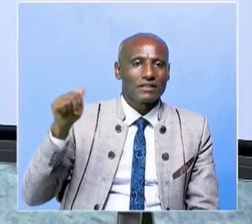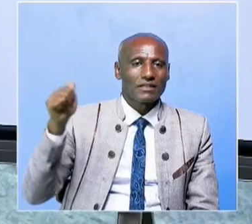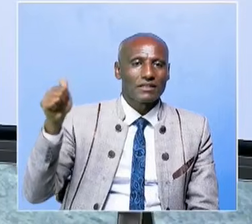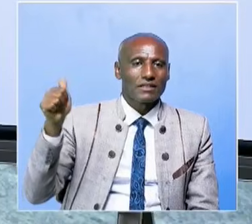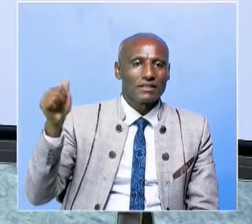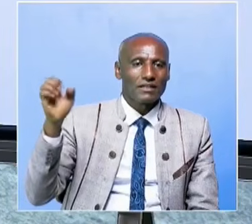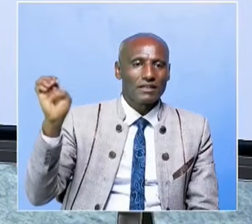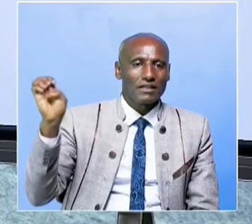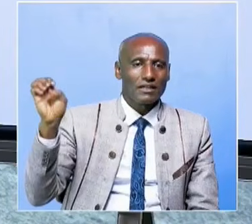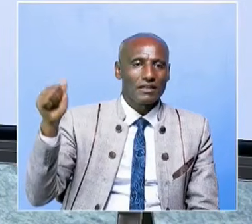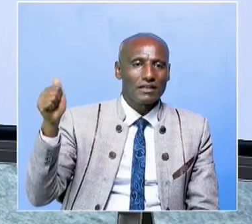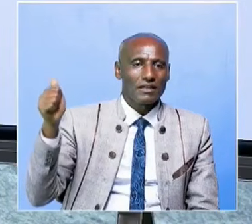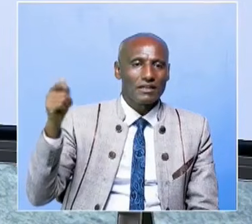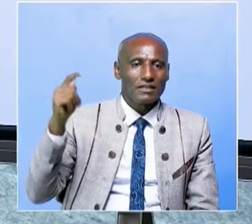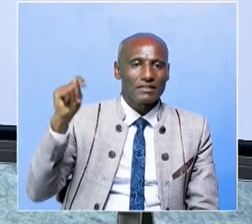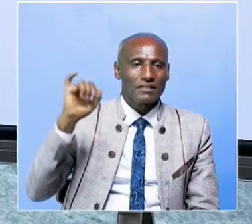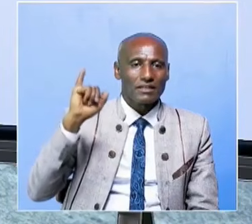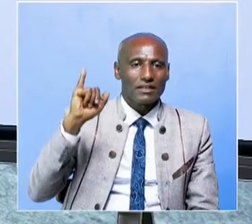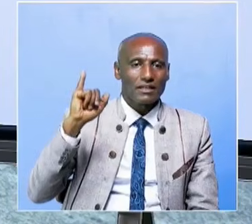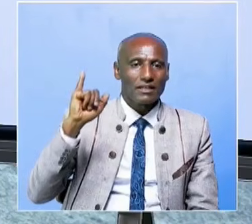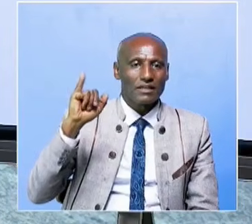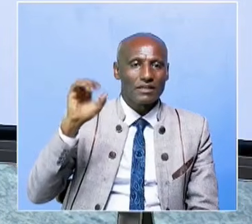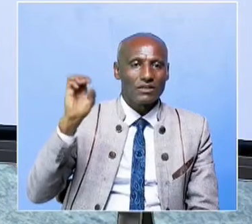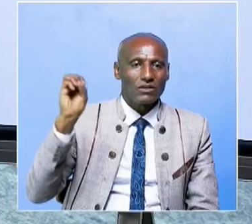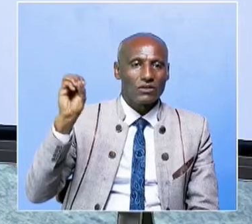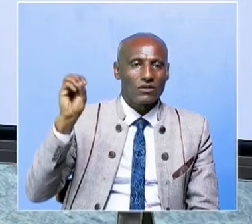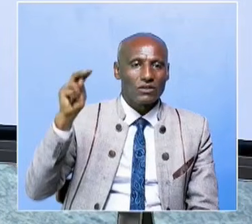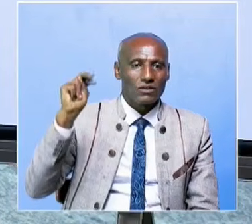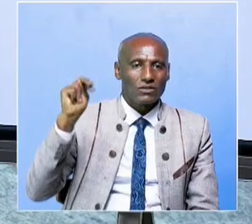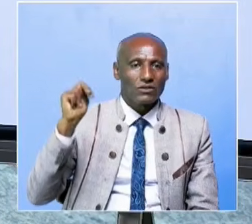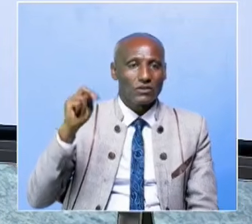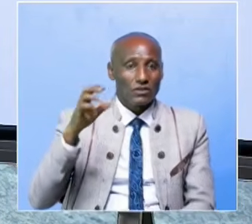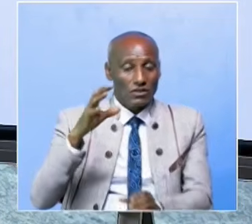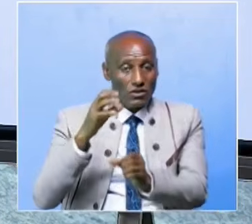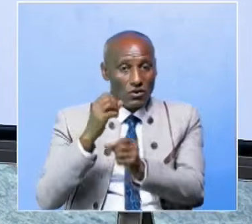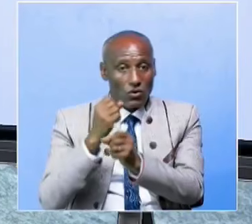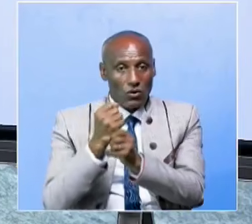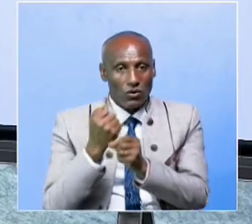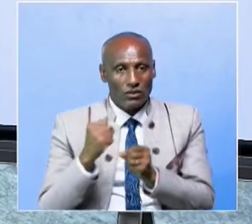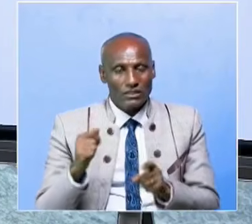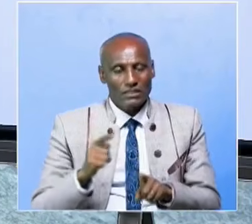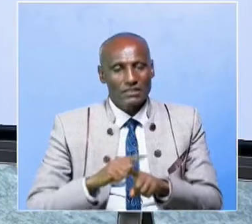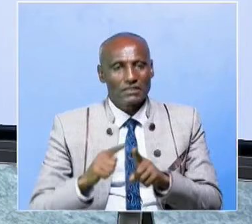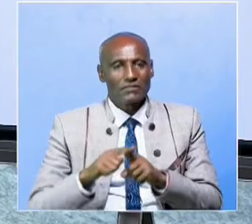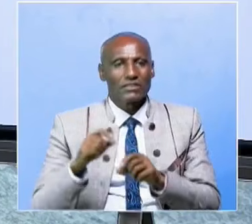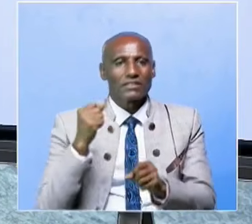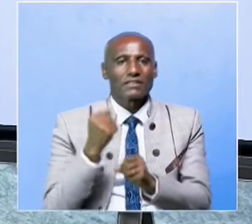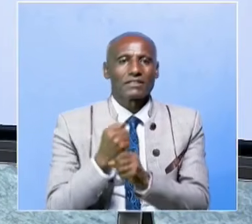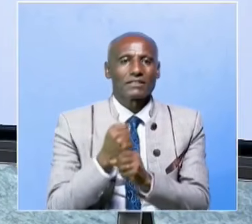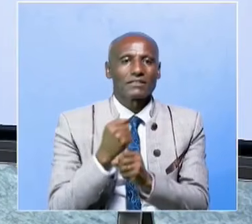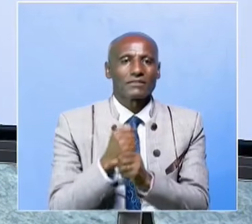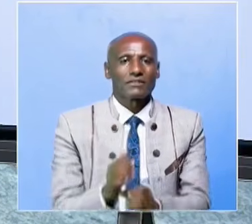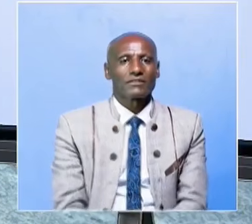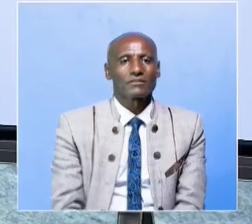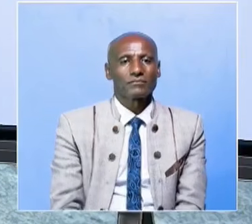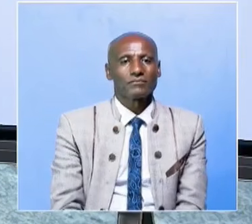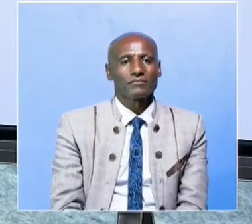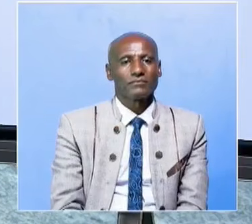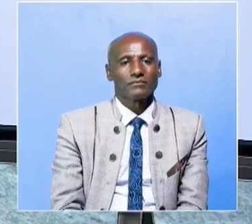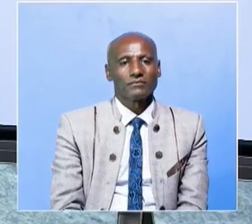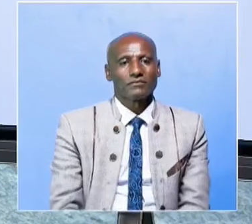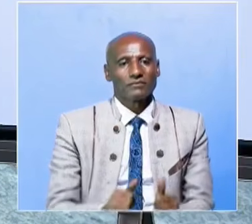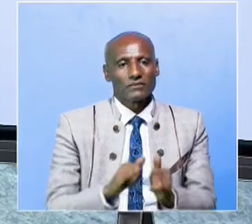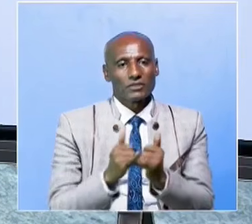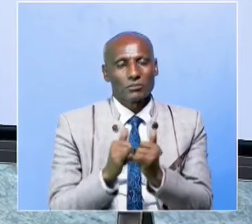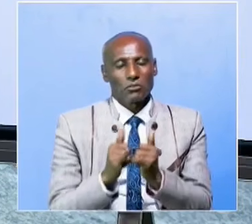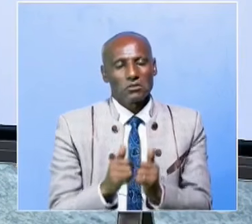center is holding what? Different activities like it could be sports activities, it could